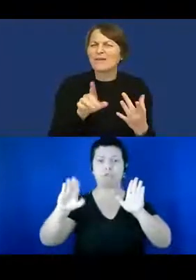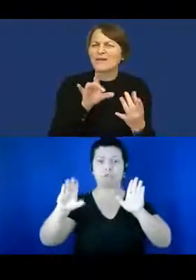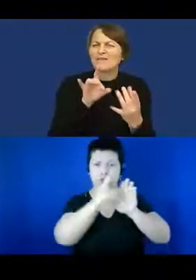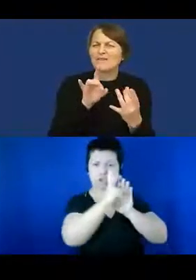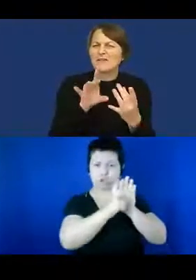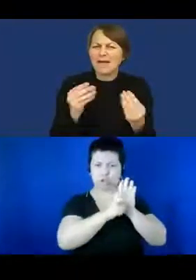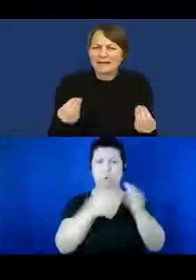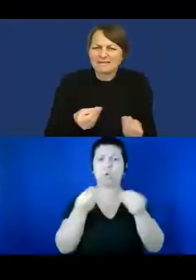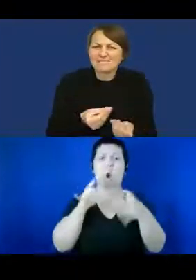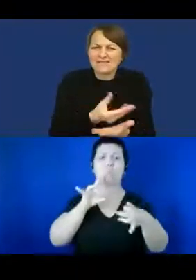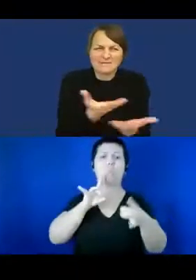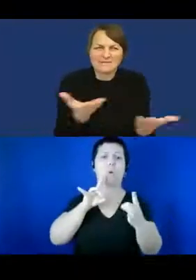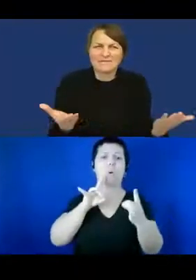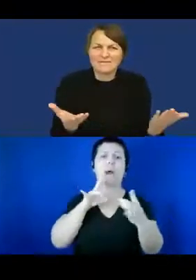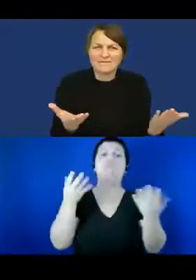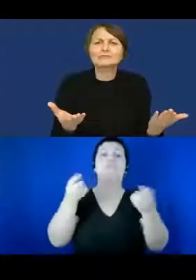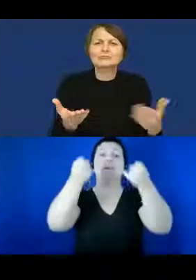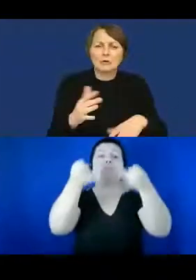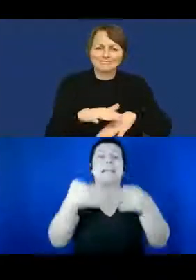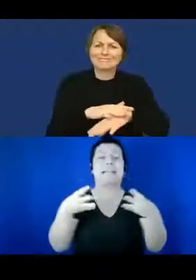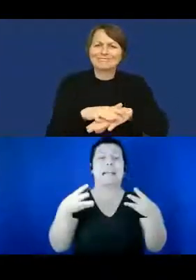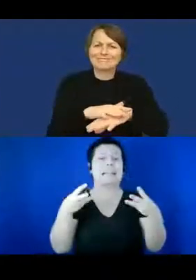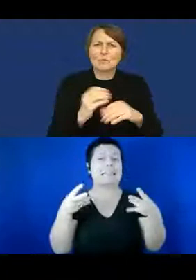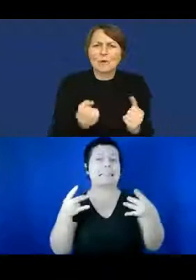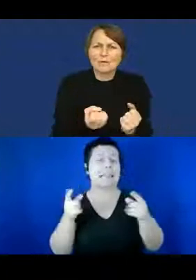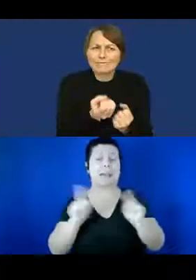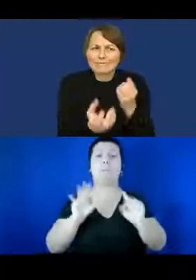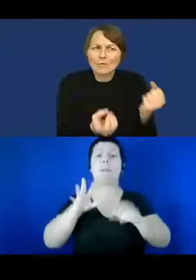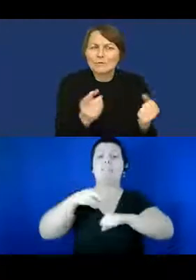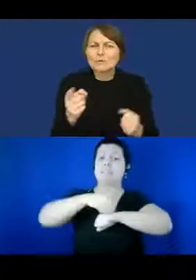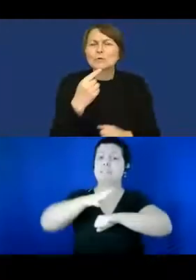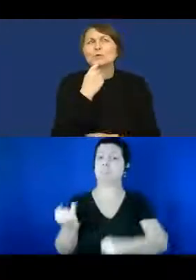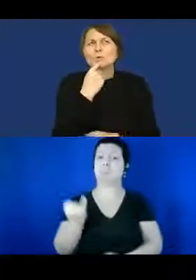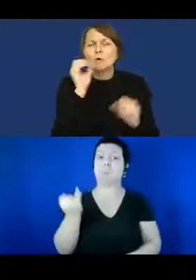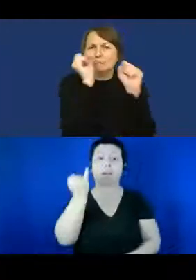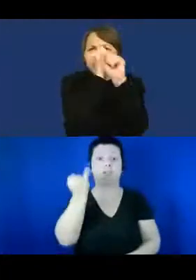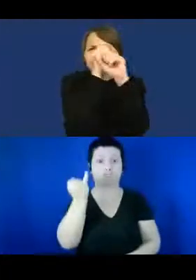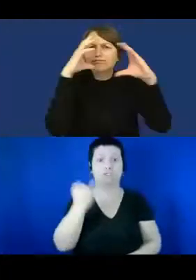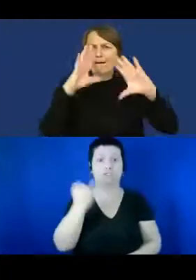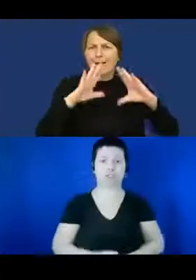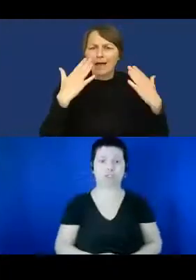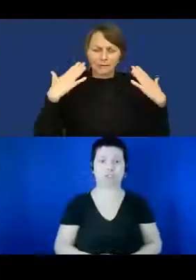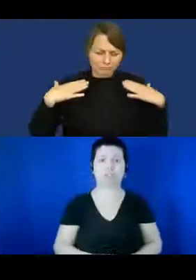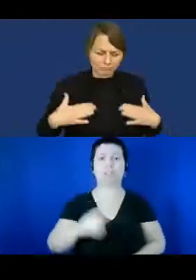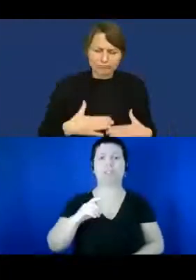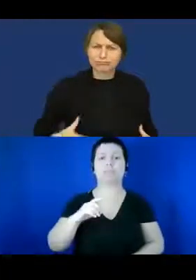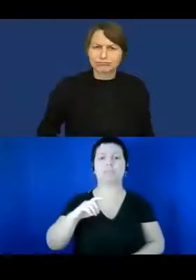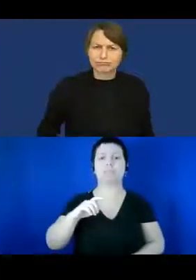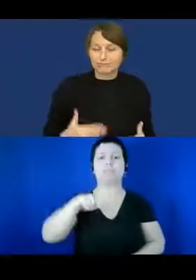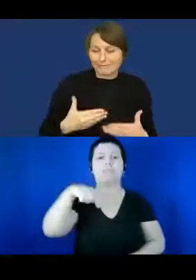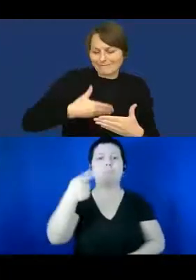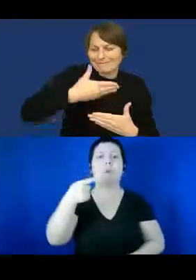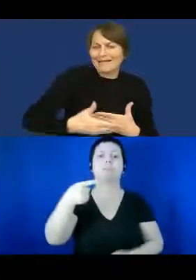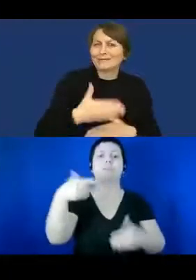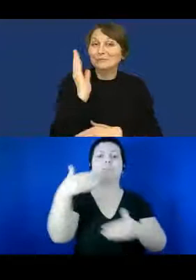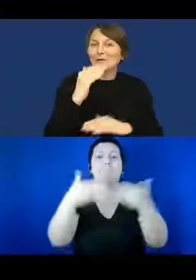about it, but I thought it is important to give you some indication before other presentations talk on it in more depth.